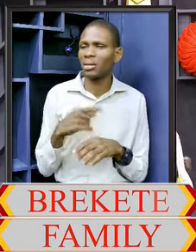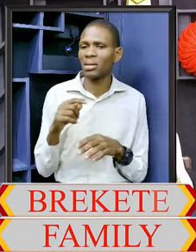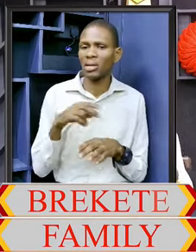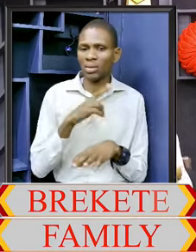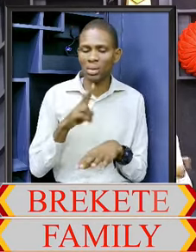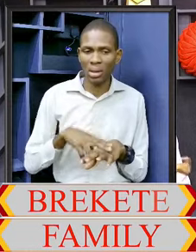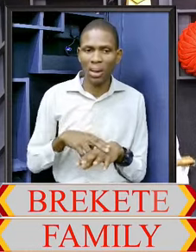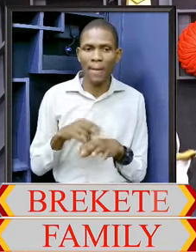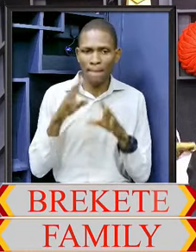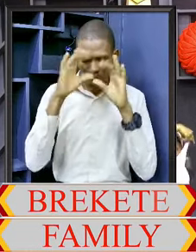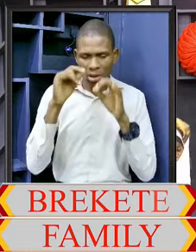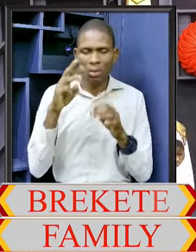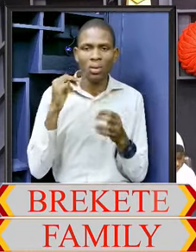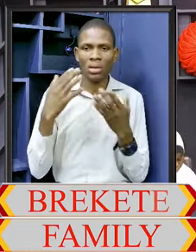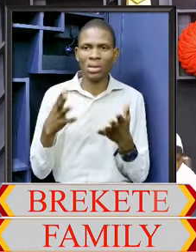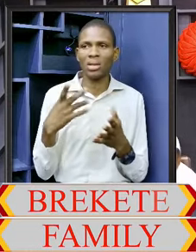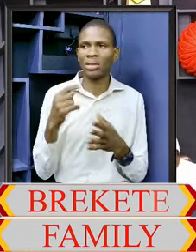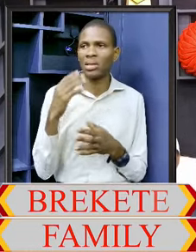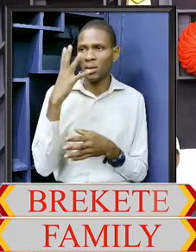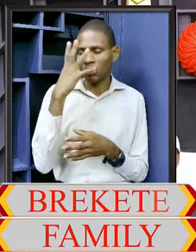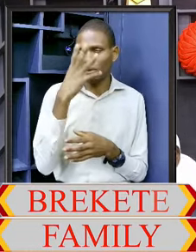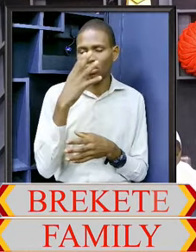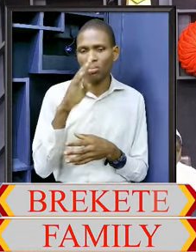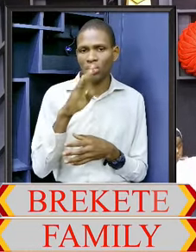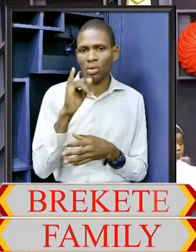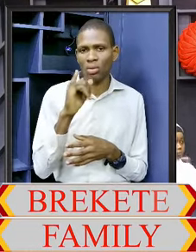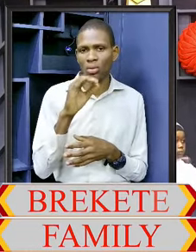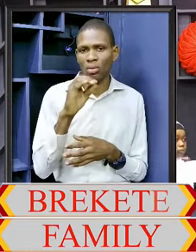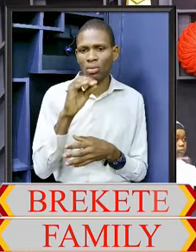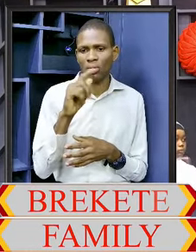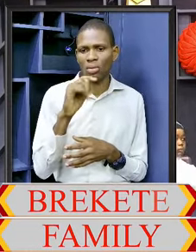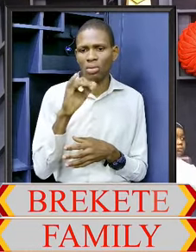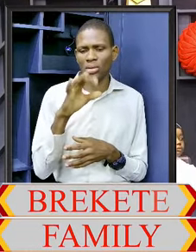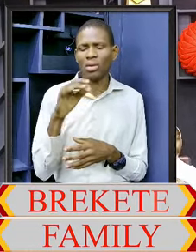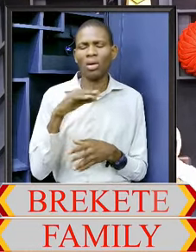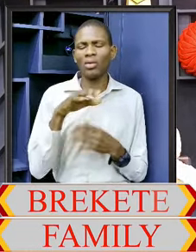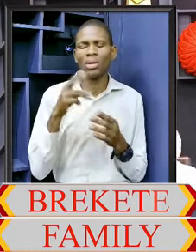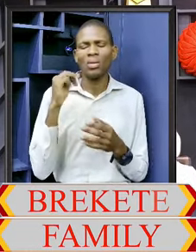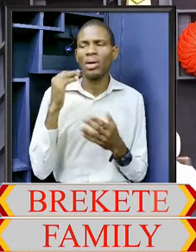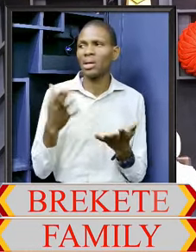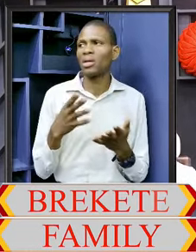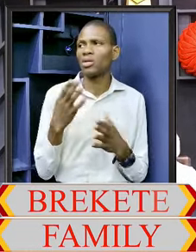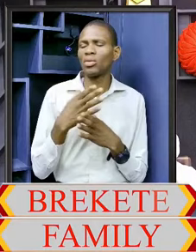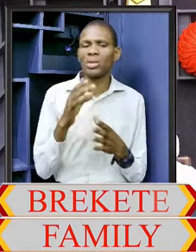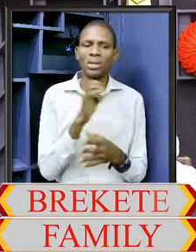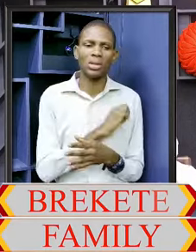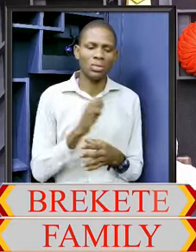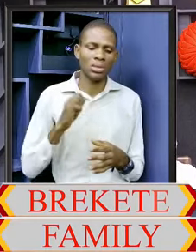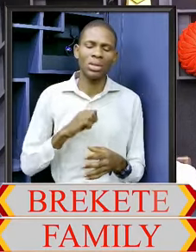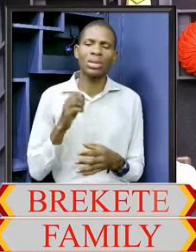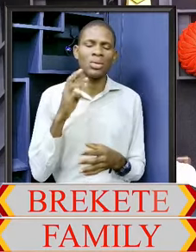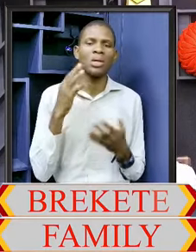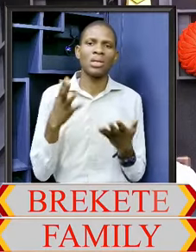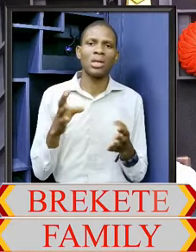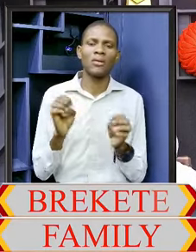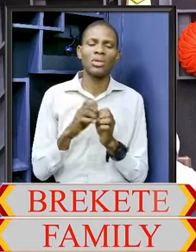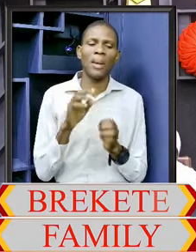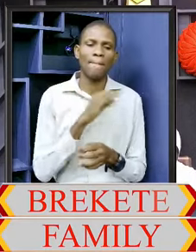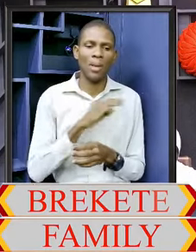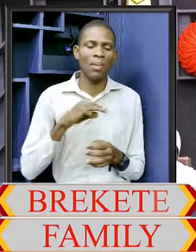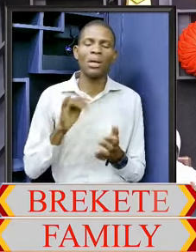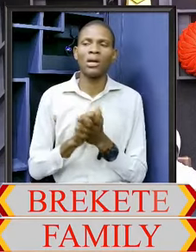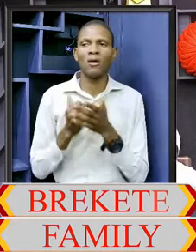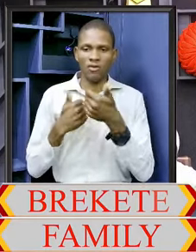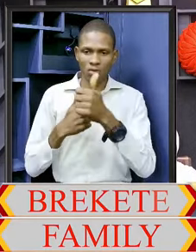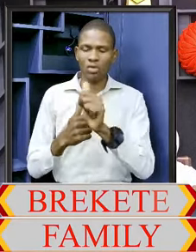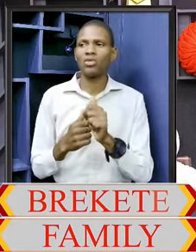national president was here. The BOTs, all of them are here. Some of the executives were here. And even the members that